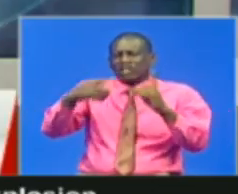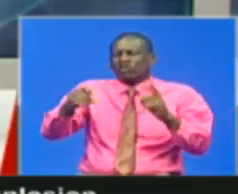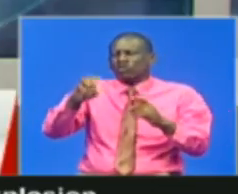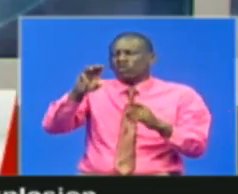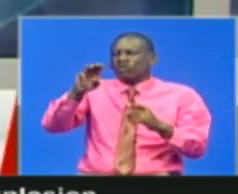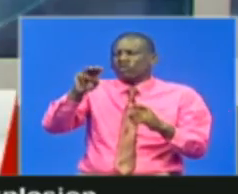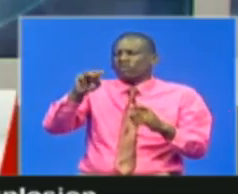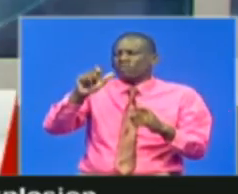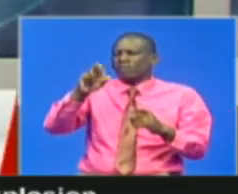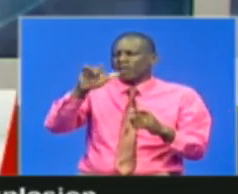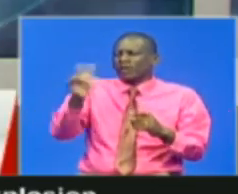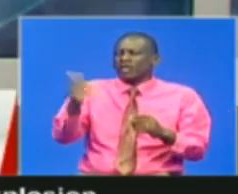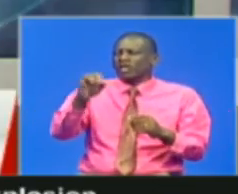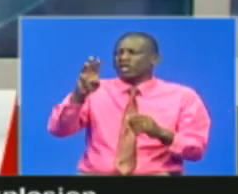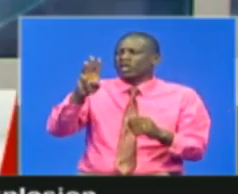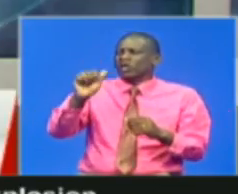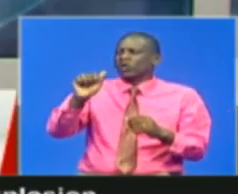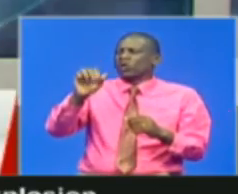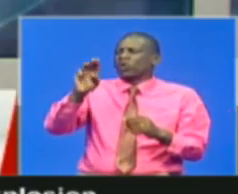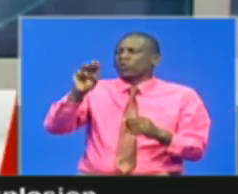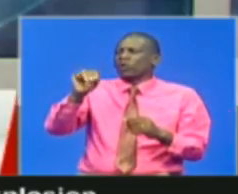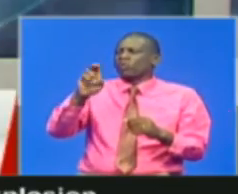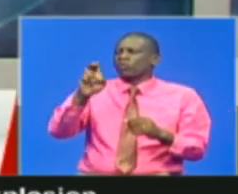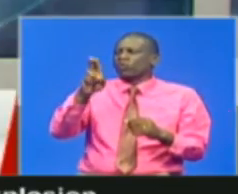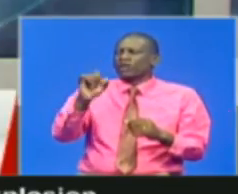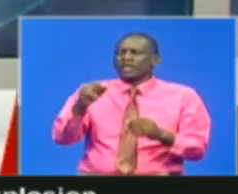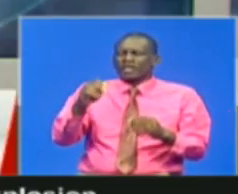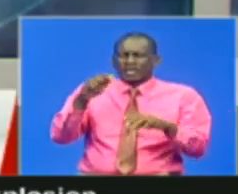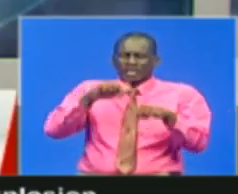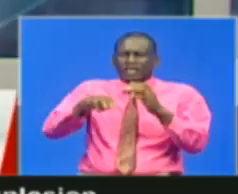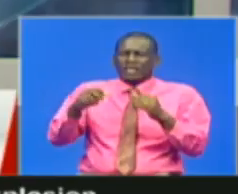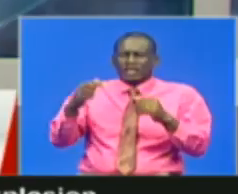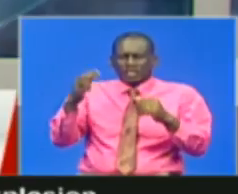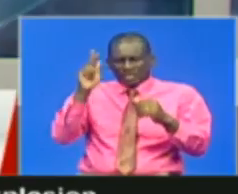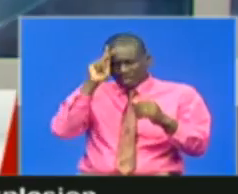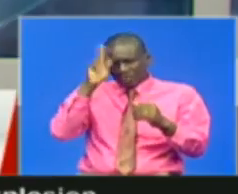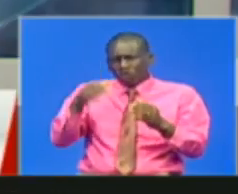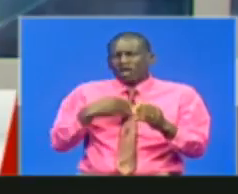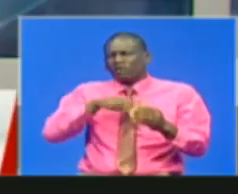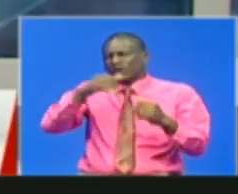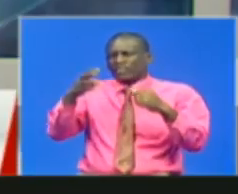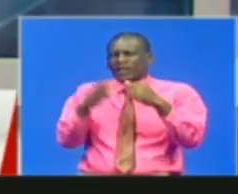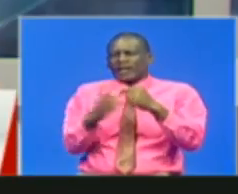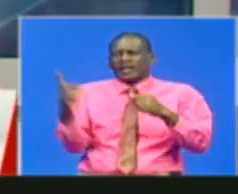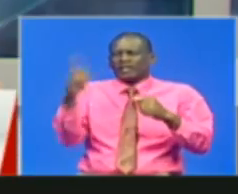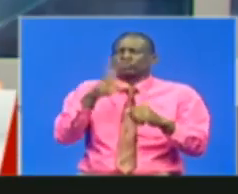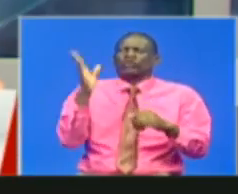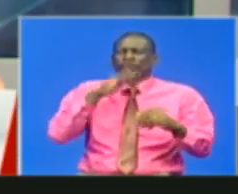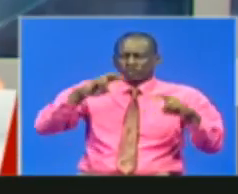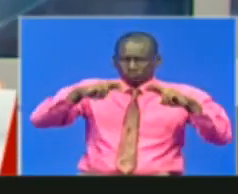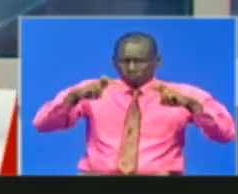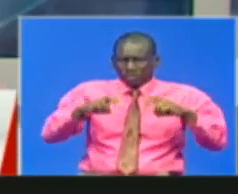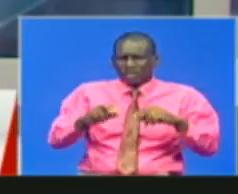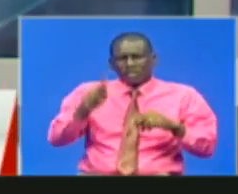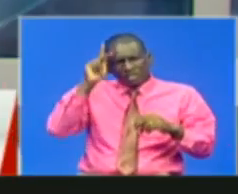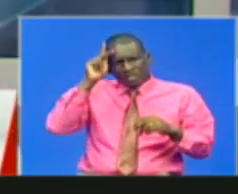Kiambu have an additional 9 working days to finalize their probe. The Kiambu senior principal magistrate Stella Atambo issued